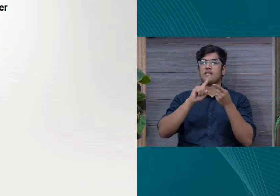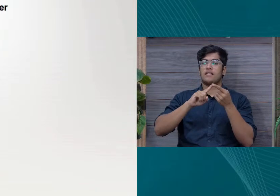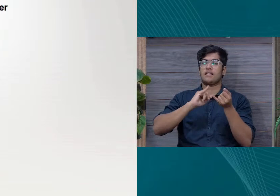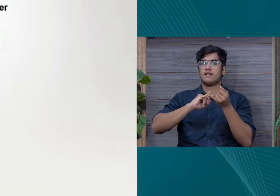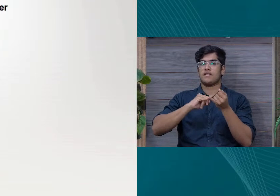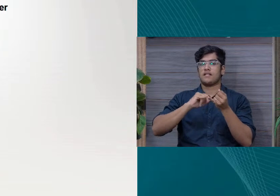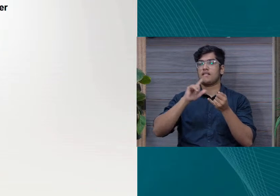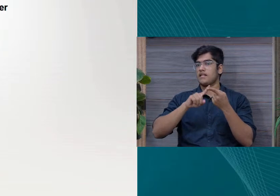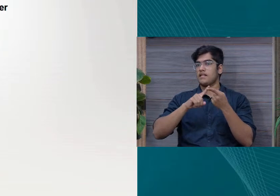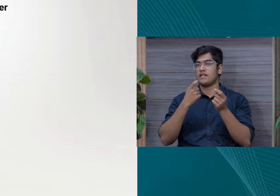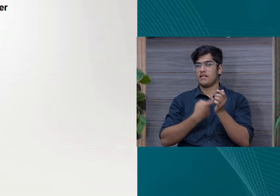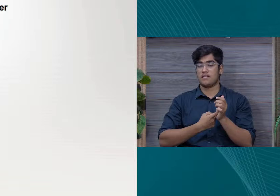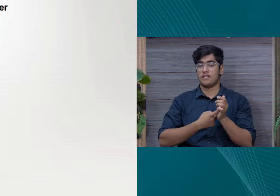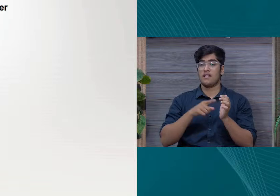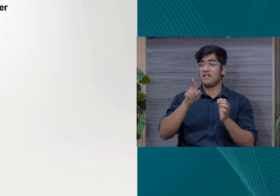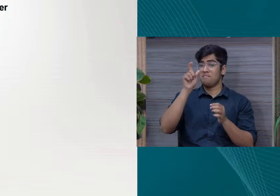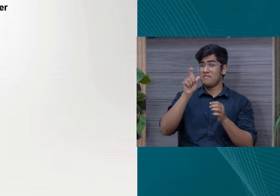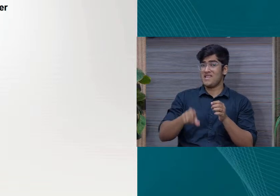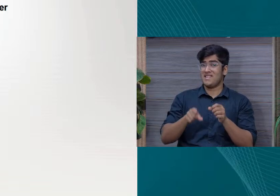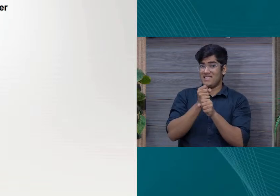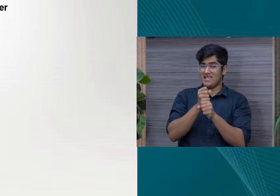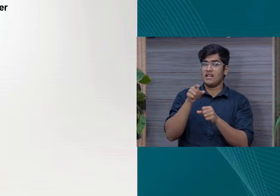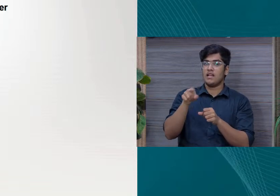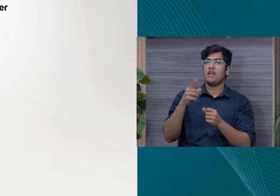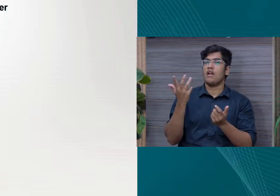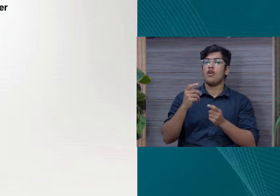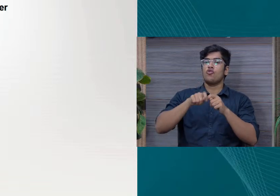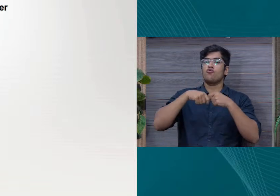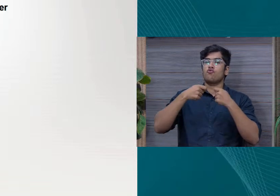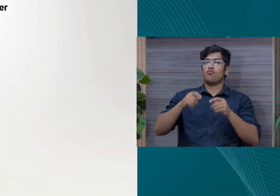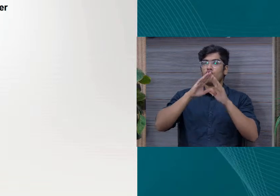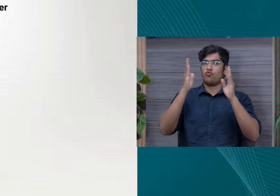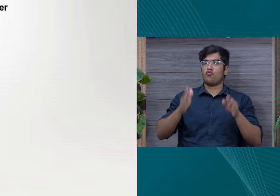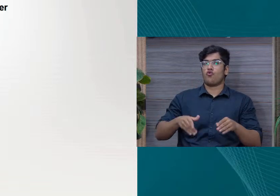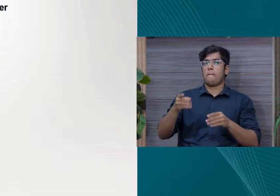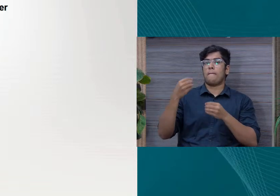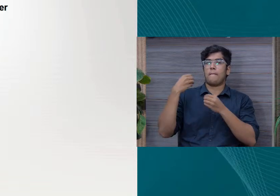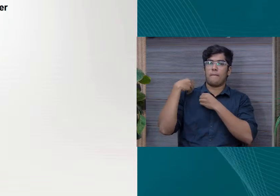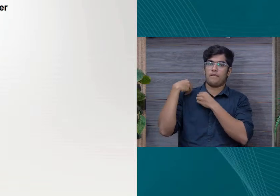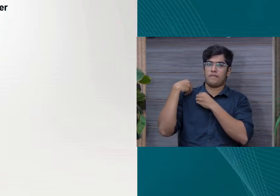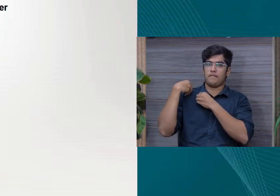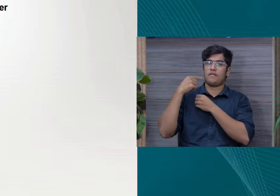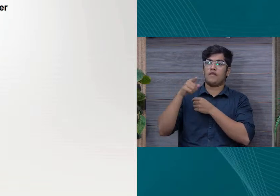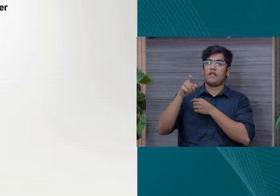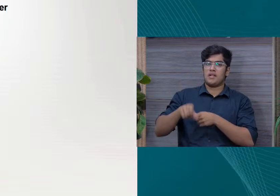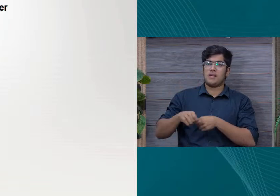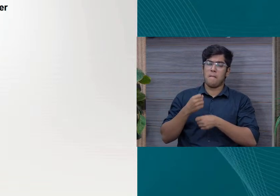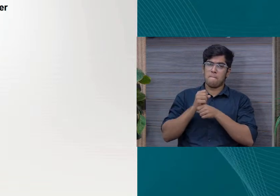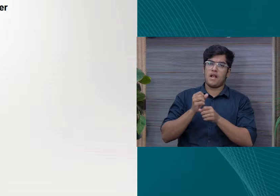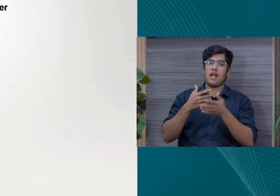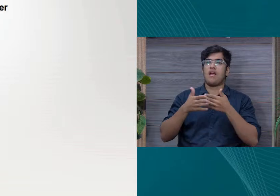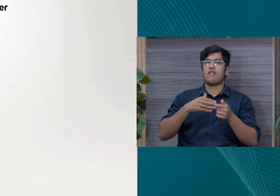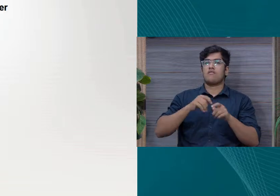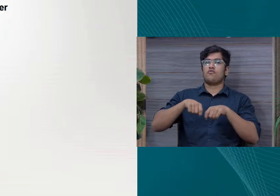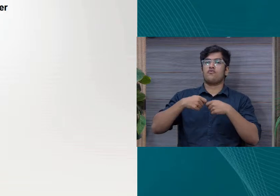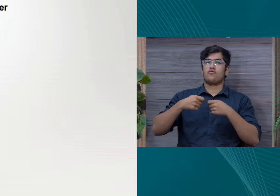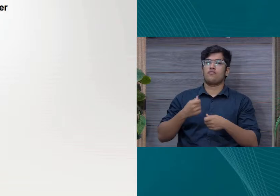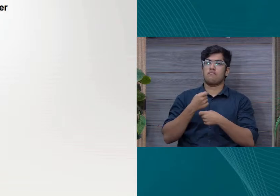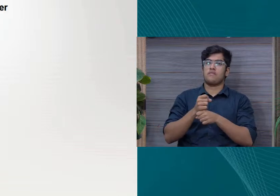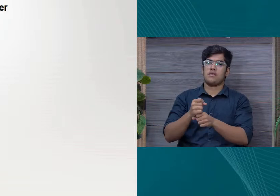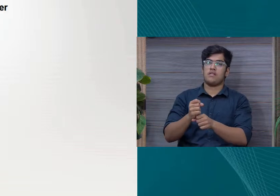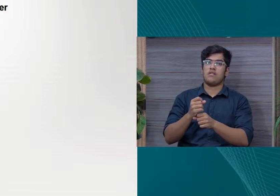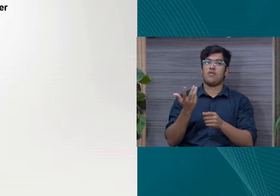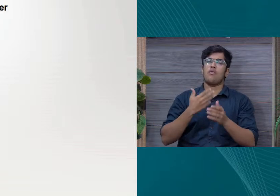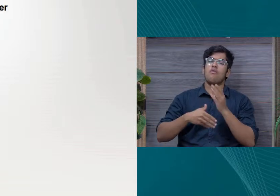the person who owns a shoe shop. So he is a person who is making shoes not from a day or two, but